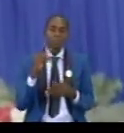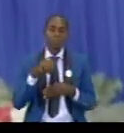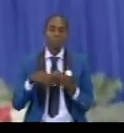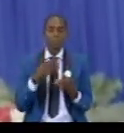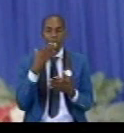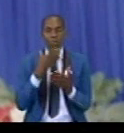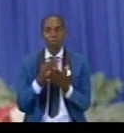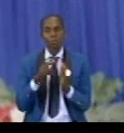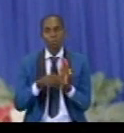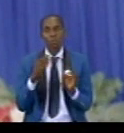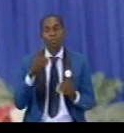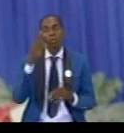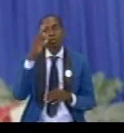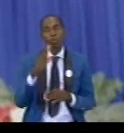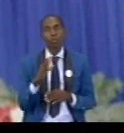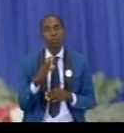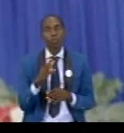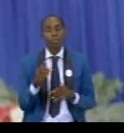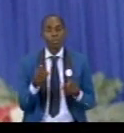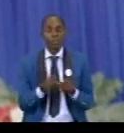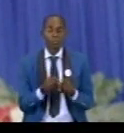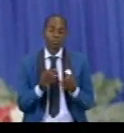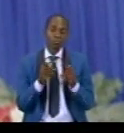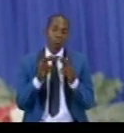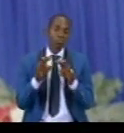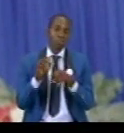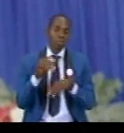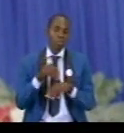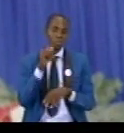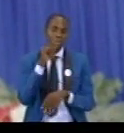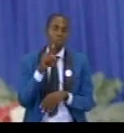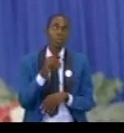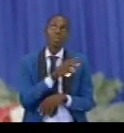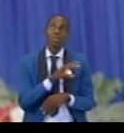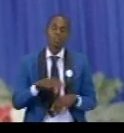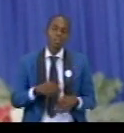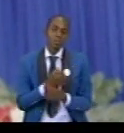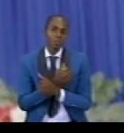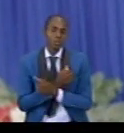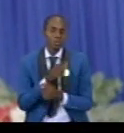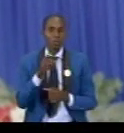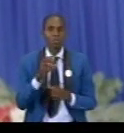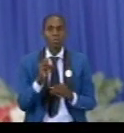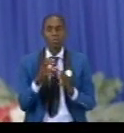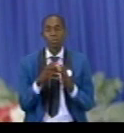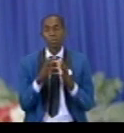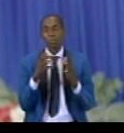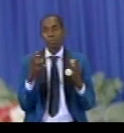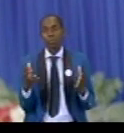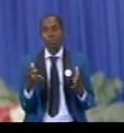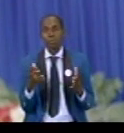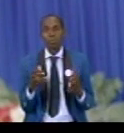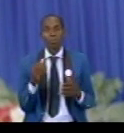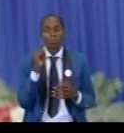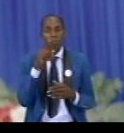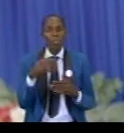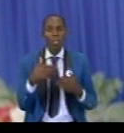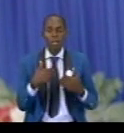you see me like this, Christ loved me so much. I have severe